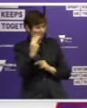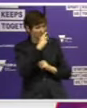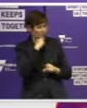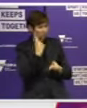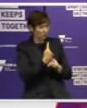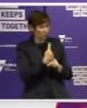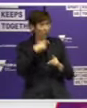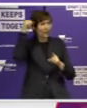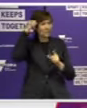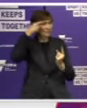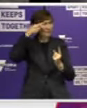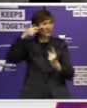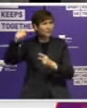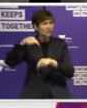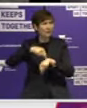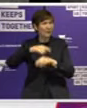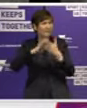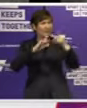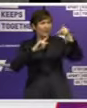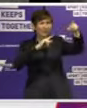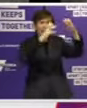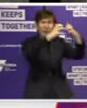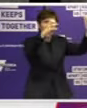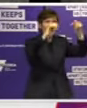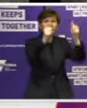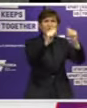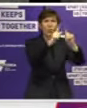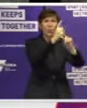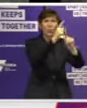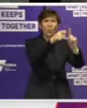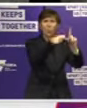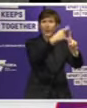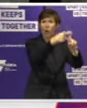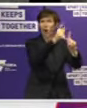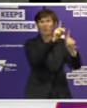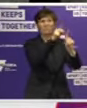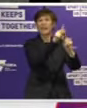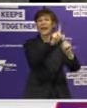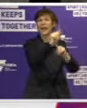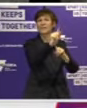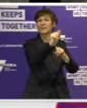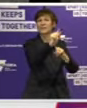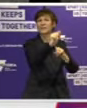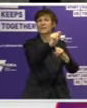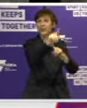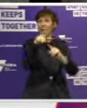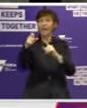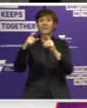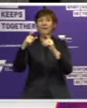And we now know that when the meeting broke up at 1:11, very quickly there was a message from Graham